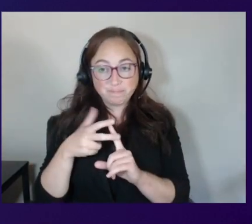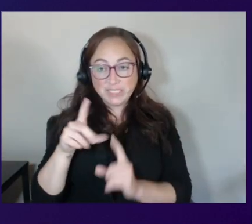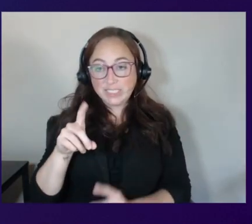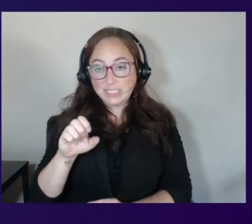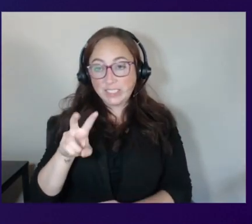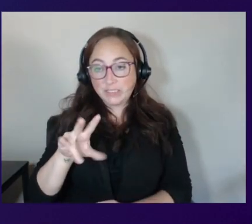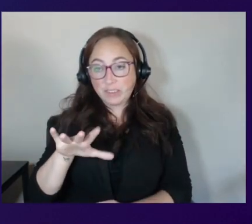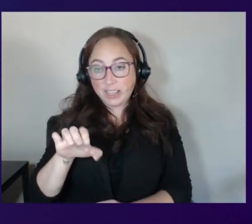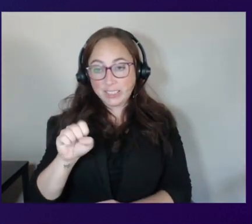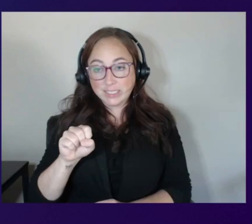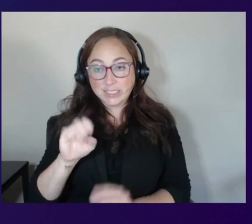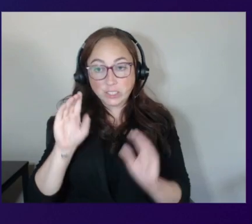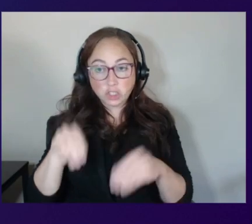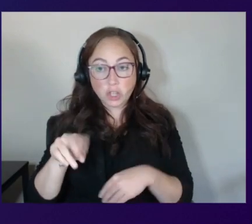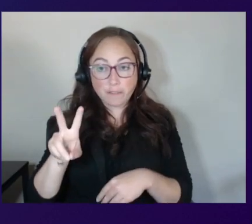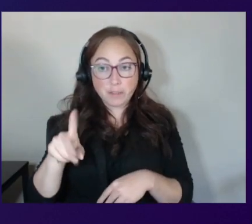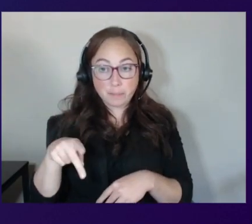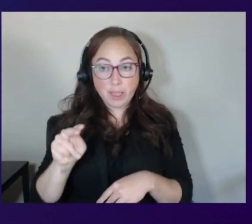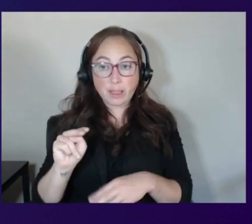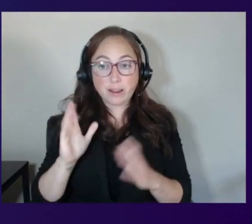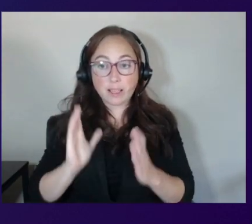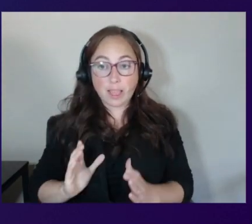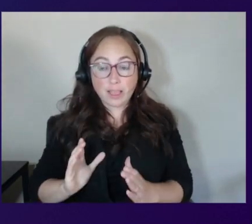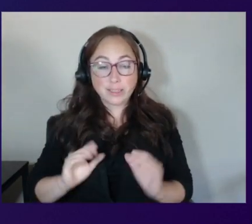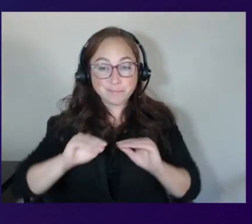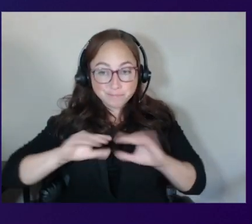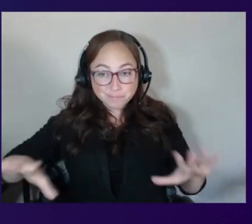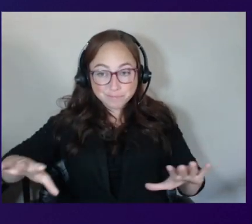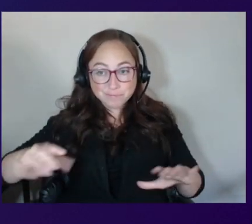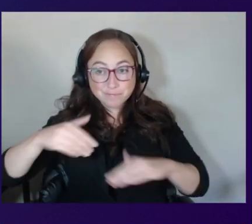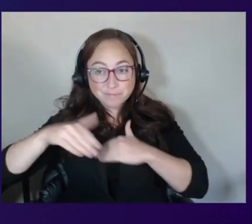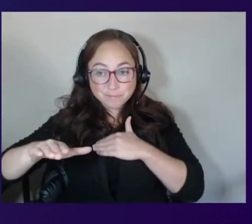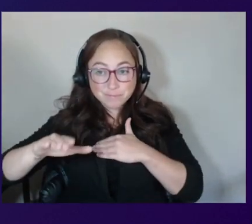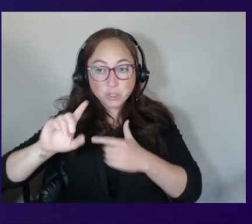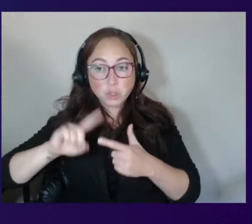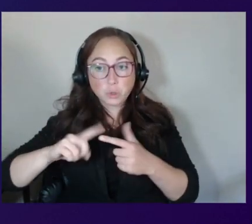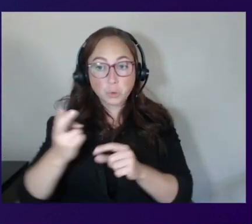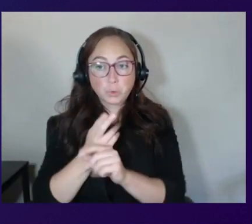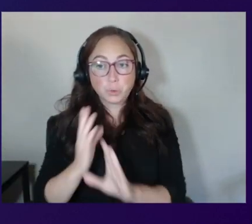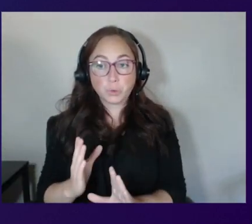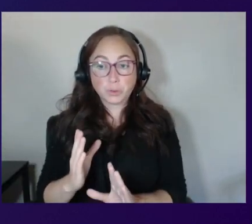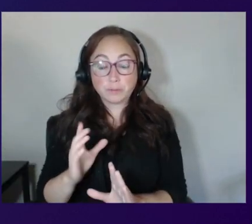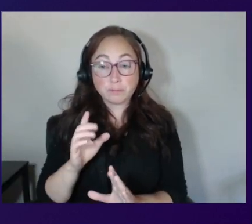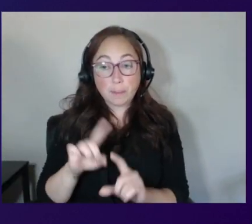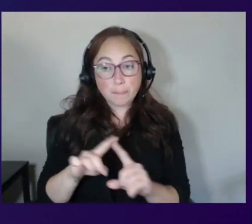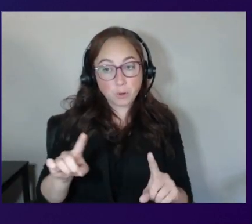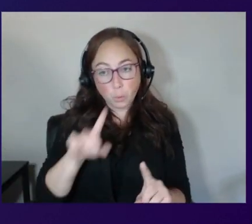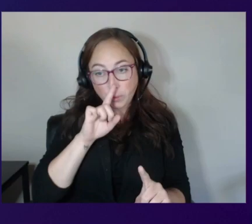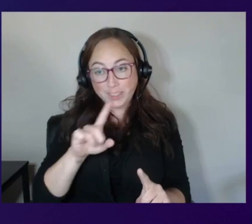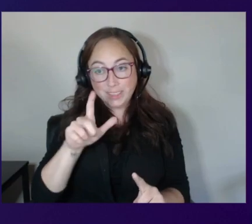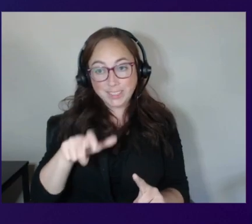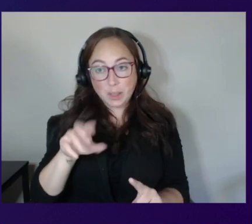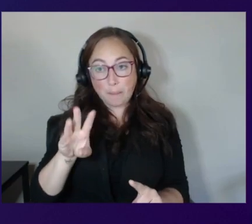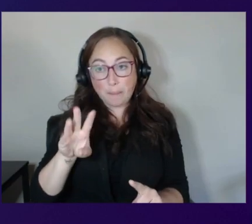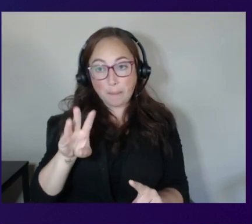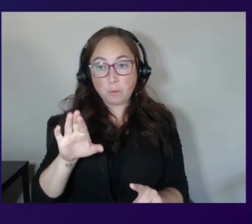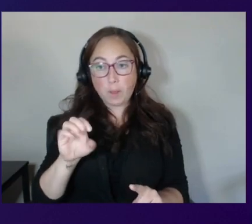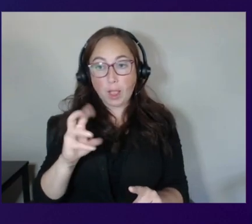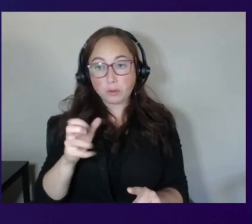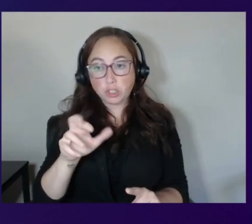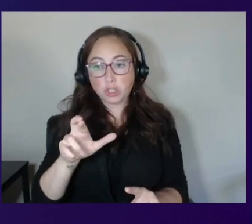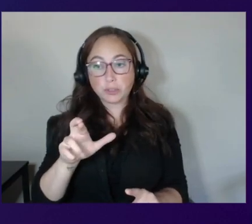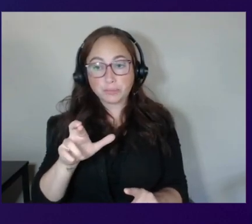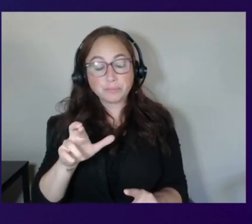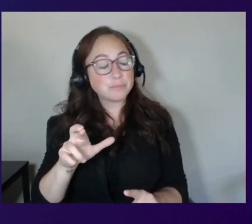installing VPN clients and distributing those or shipping those to users when essentially all they need is the browser to get to that website. And that's a lot of effort